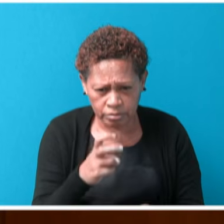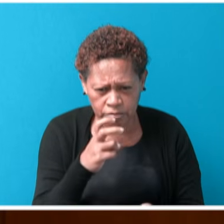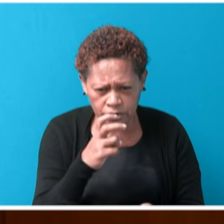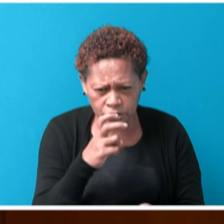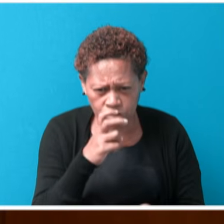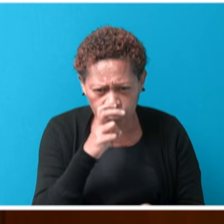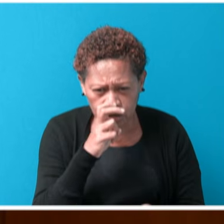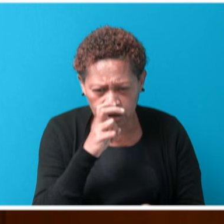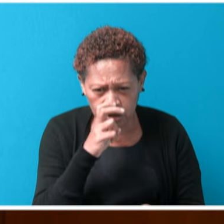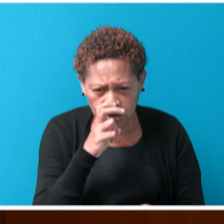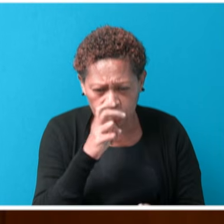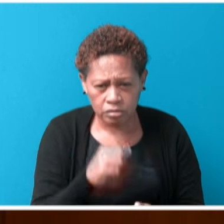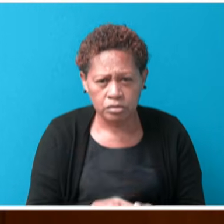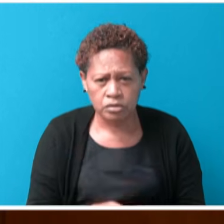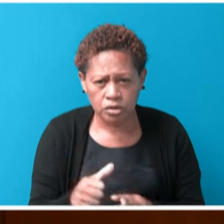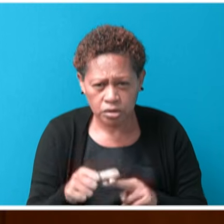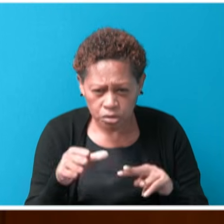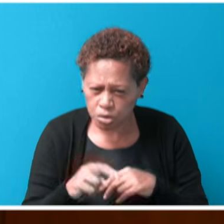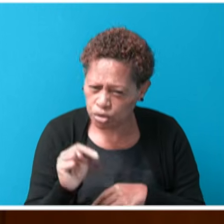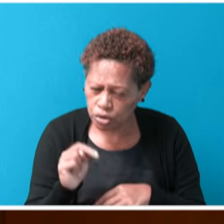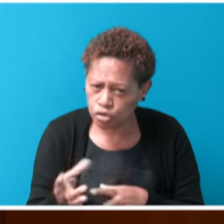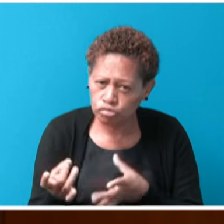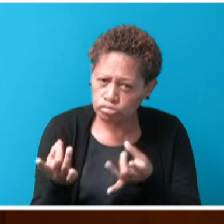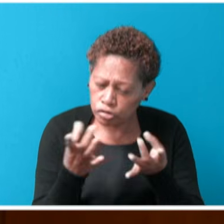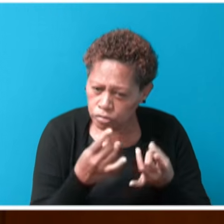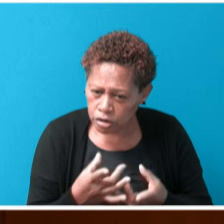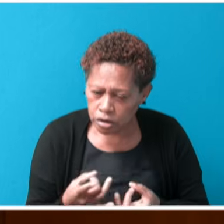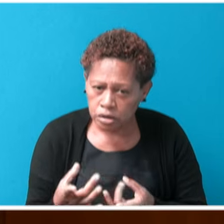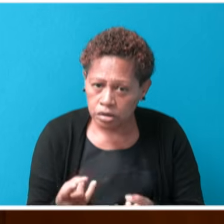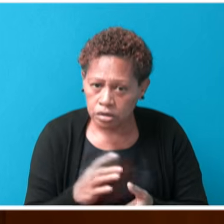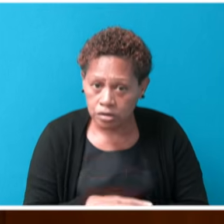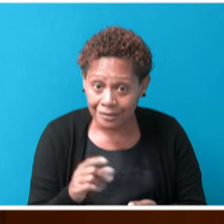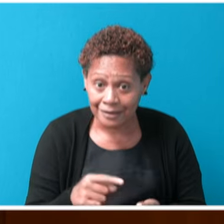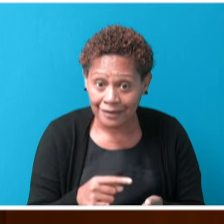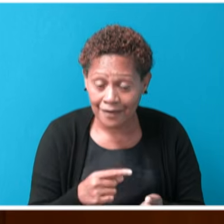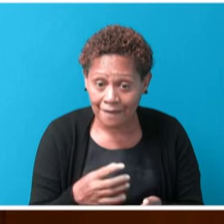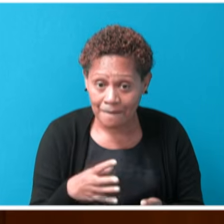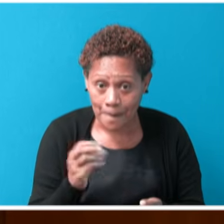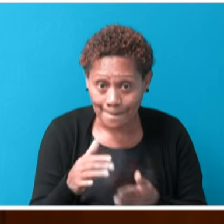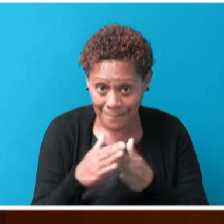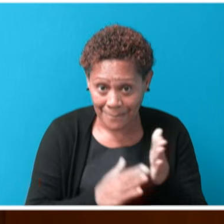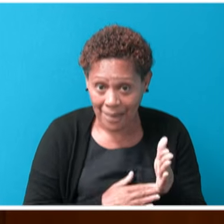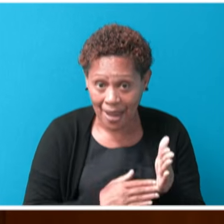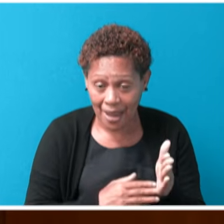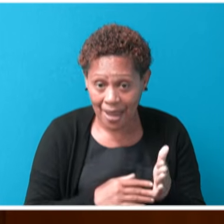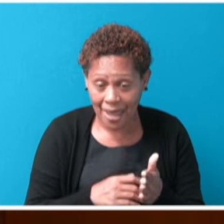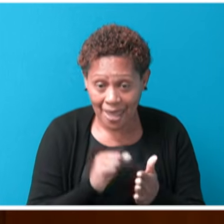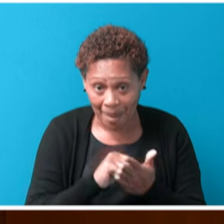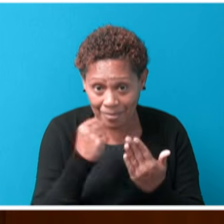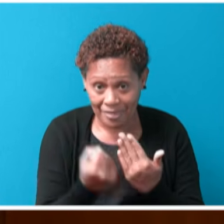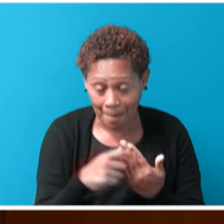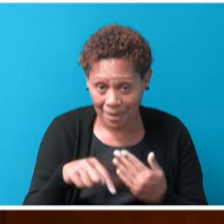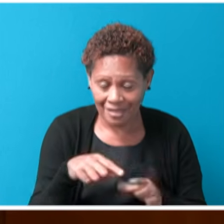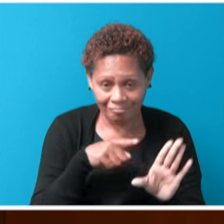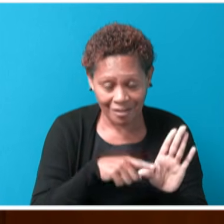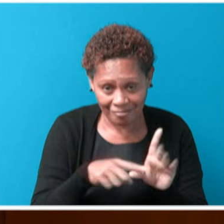also be prepared to harness innovation responsibly. By September of this year, the Fiji Learning Institute